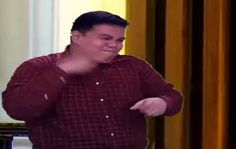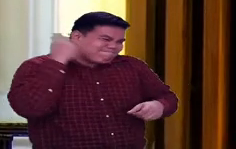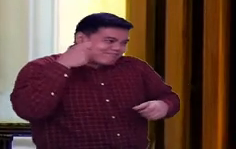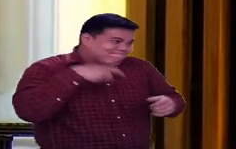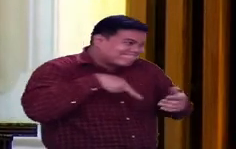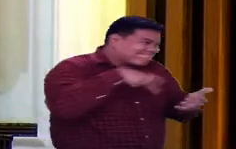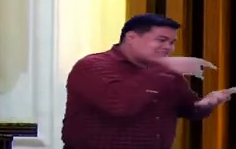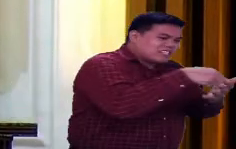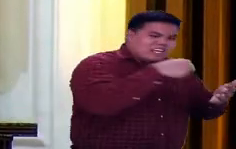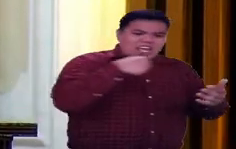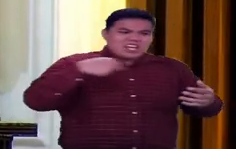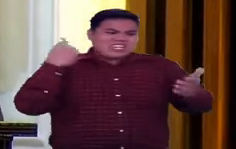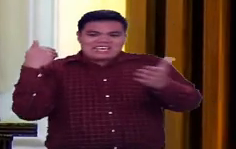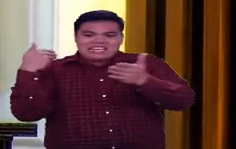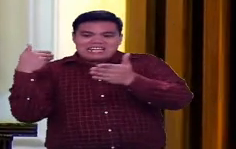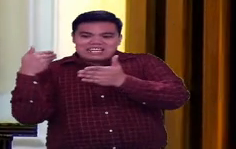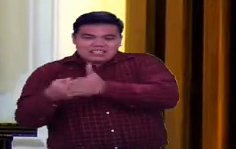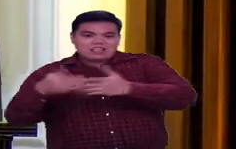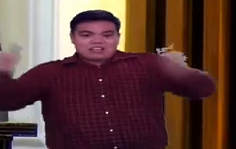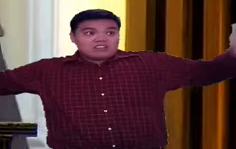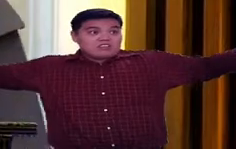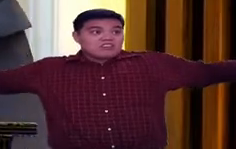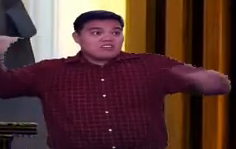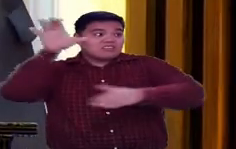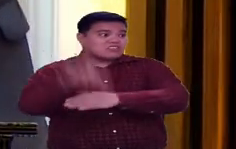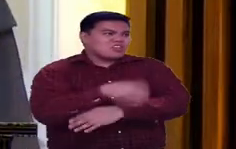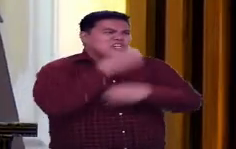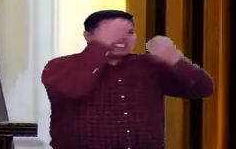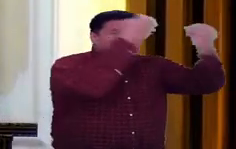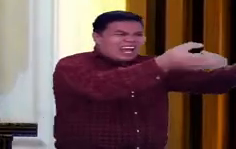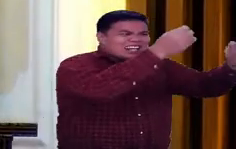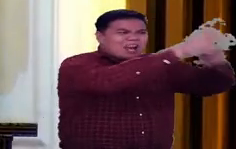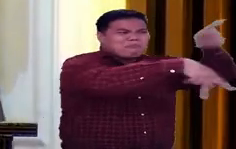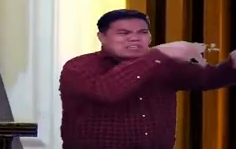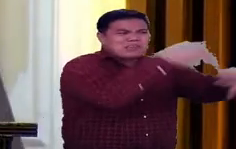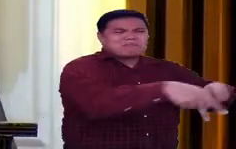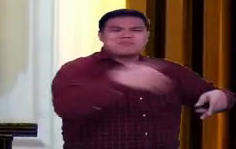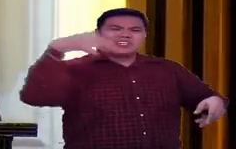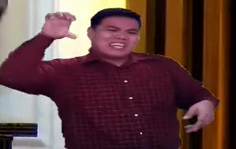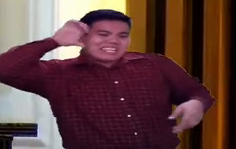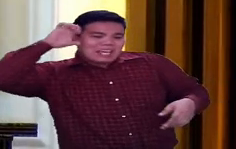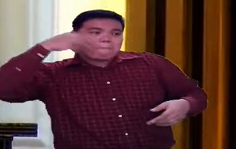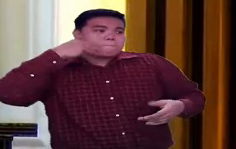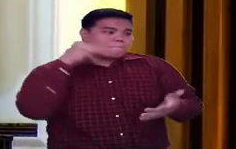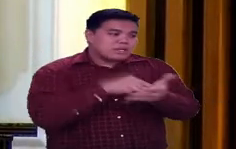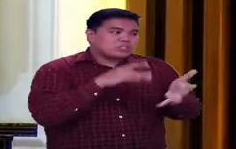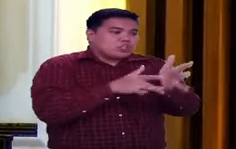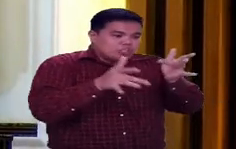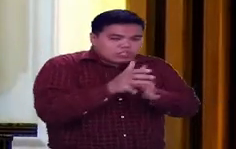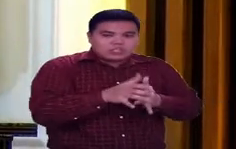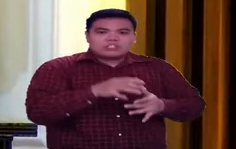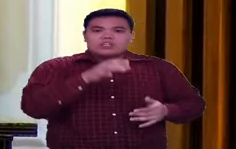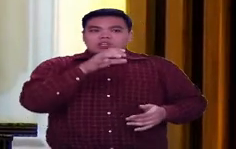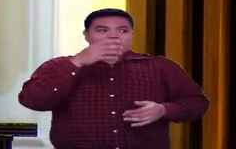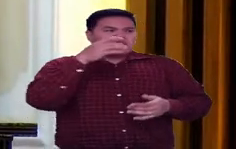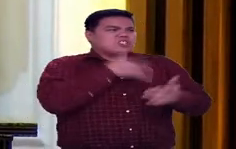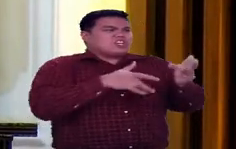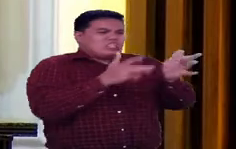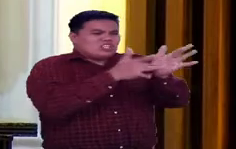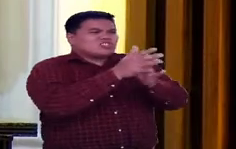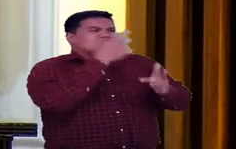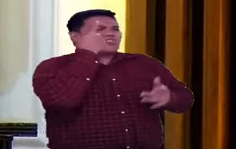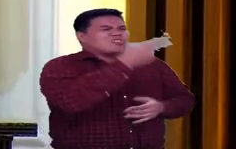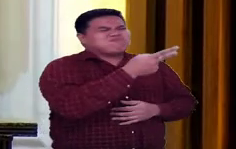was coming, and there were still many villages and people around there that needed to hear his message. Christ saw the harvest